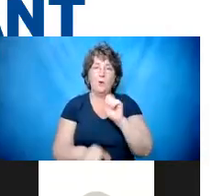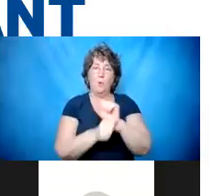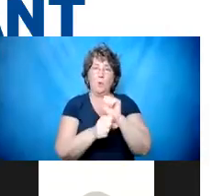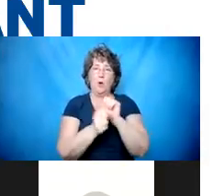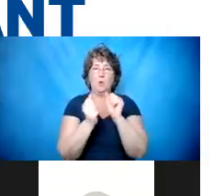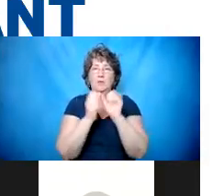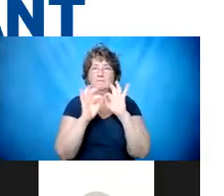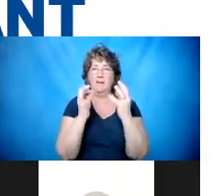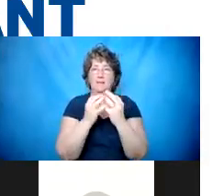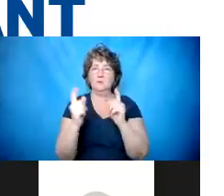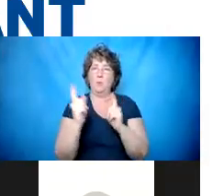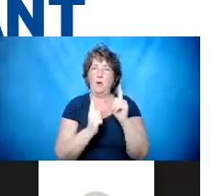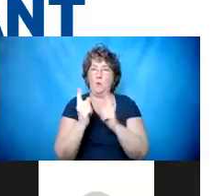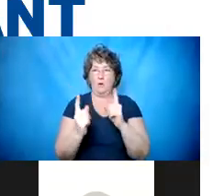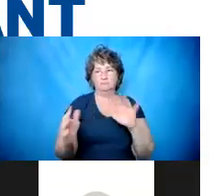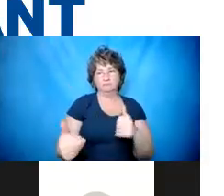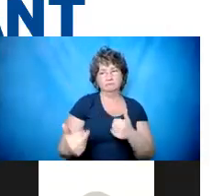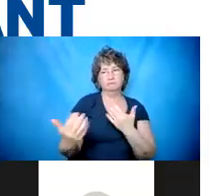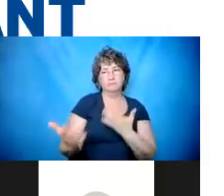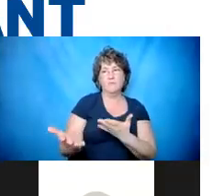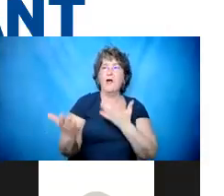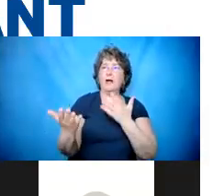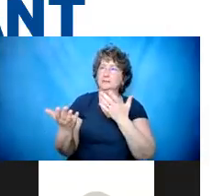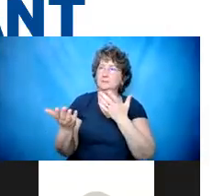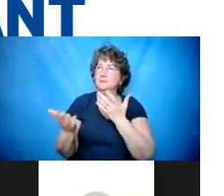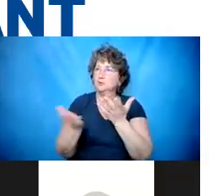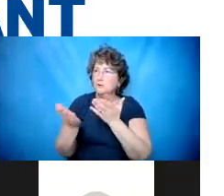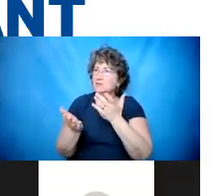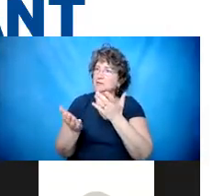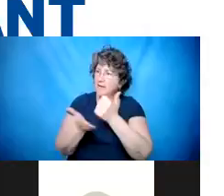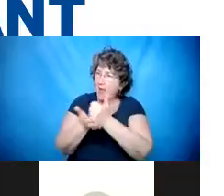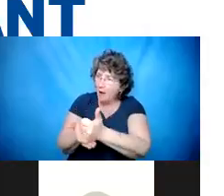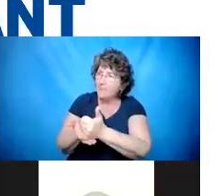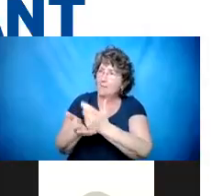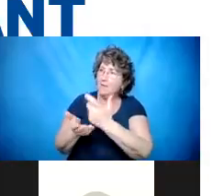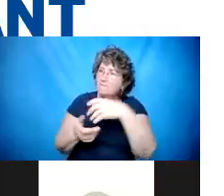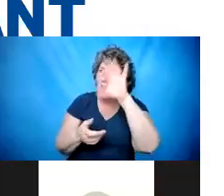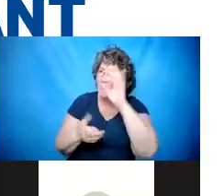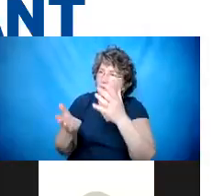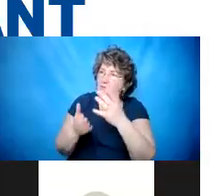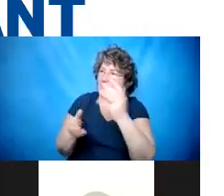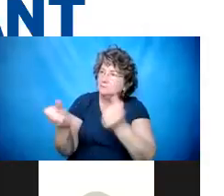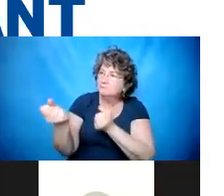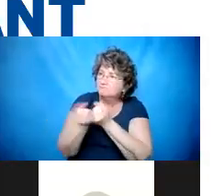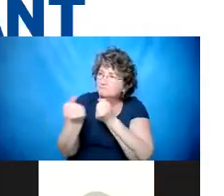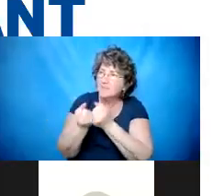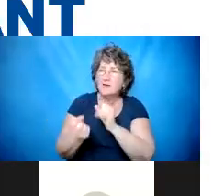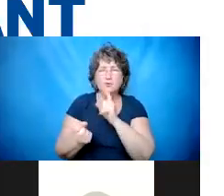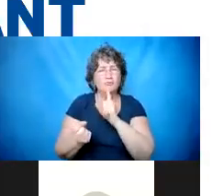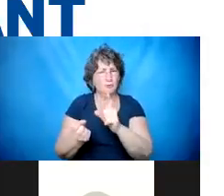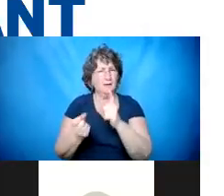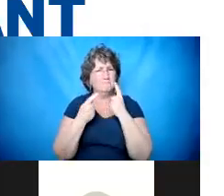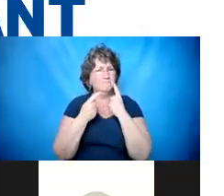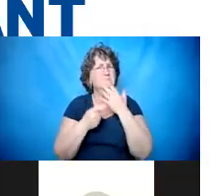needs and assist them in accessing services and supports. This is the most effective way of doing outreach to these